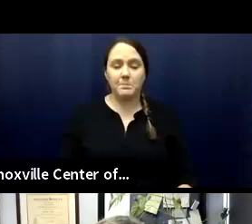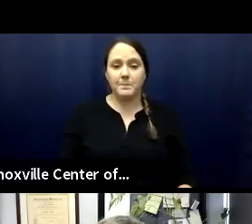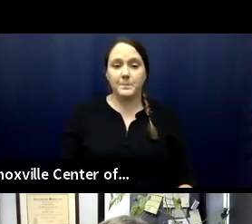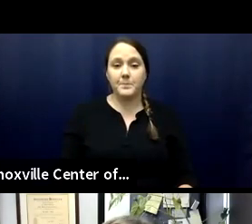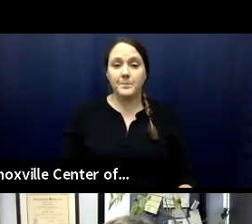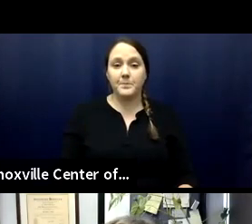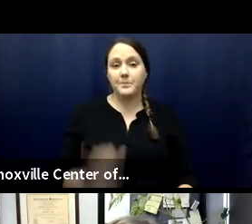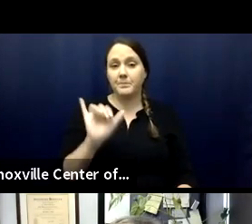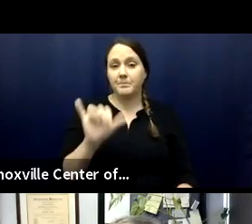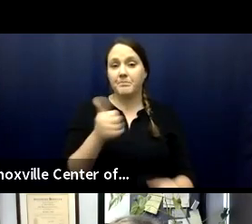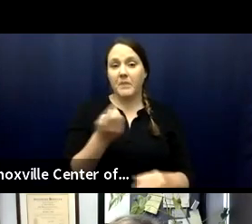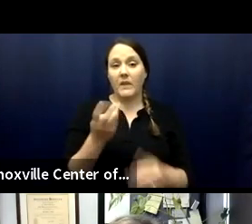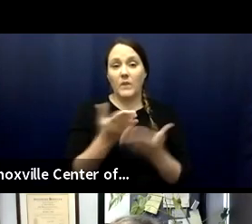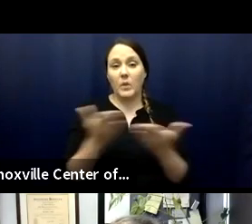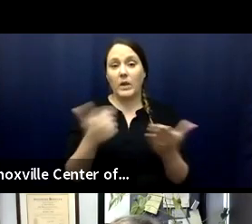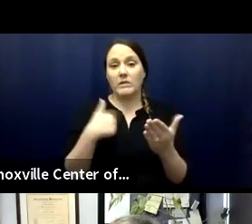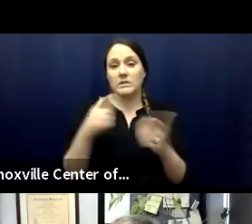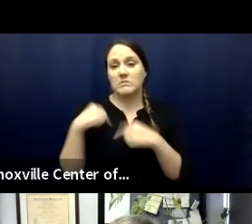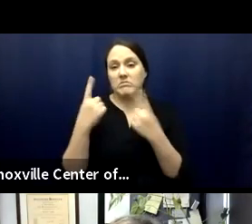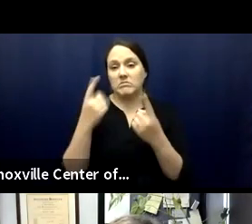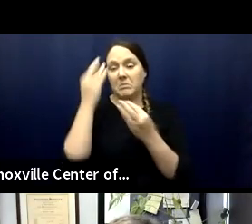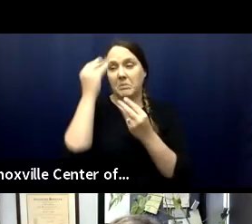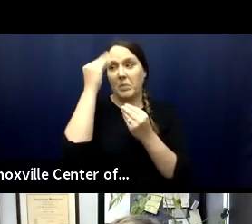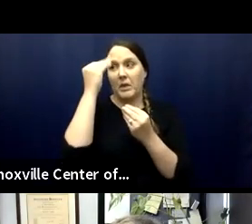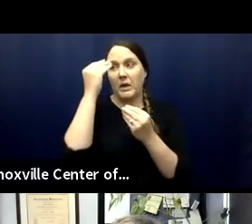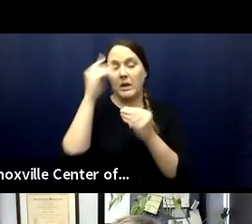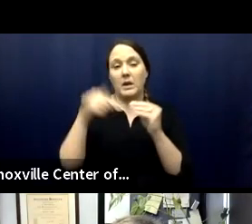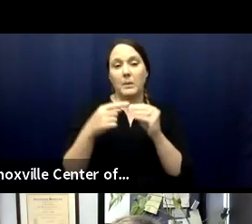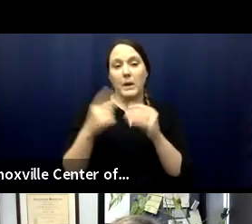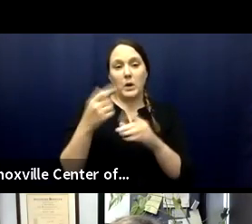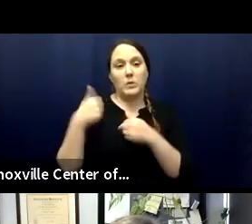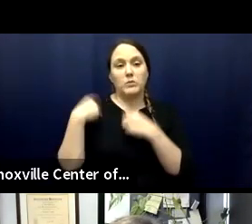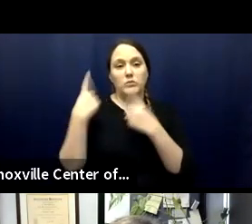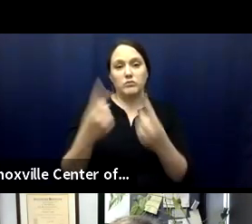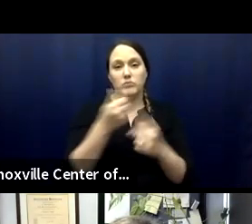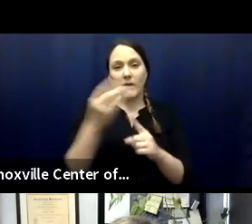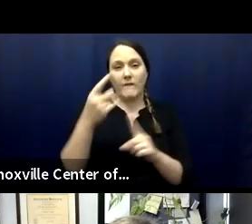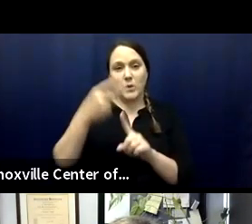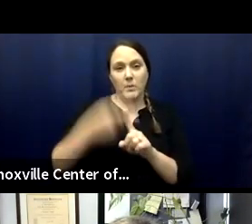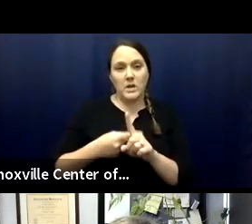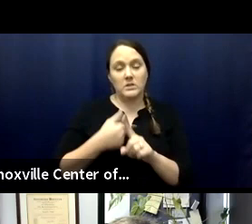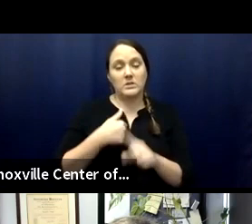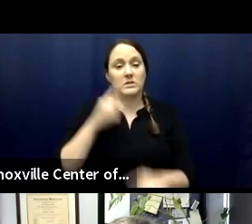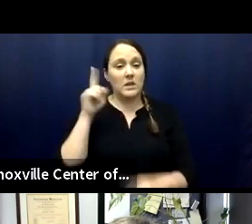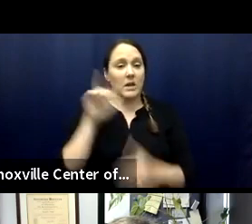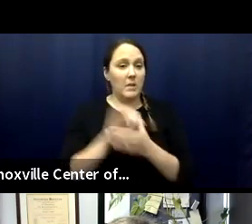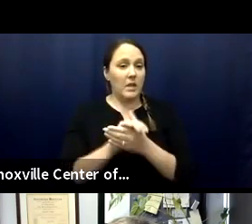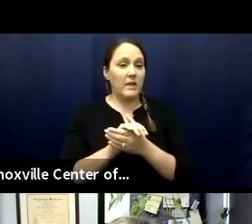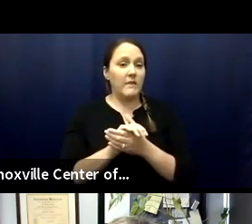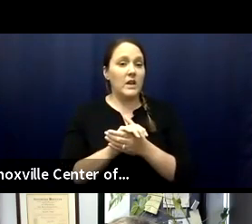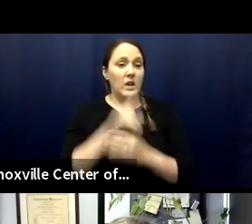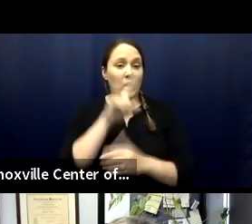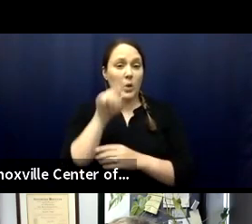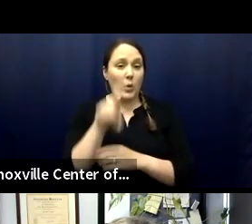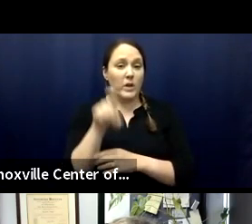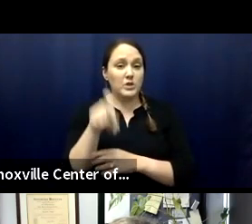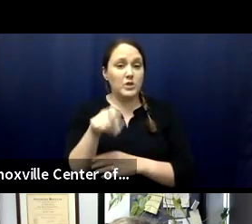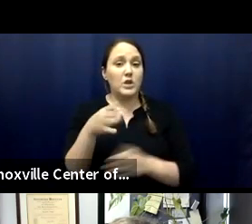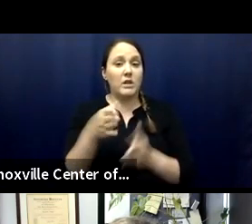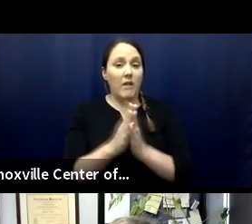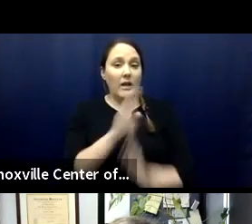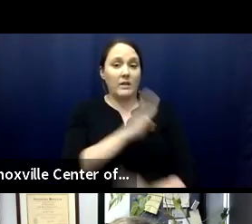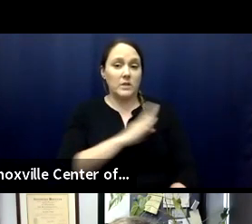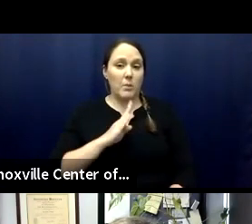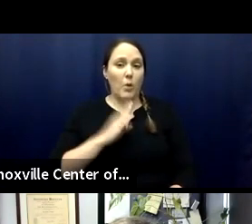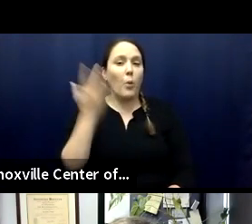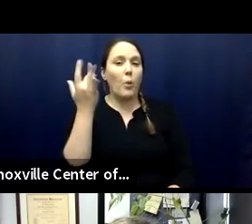That's just things I've been thinking about, in the last couple of months, and I just believe that the question you should ask the Board of Health is, why